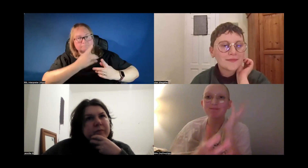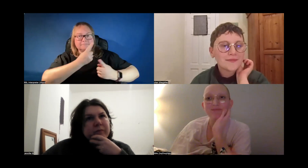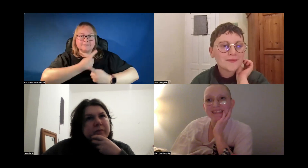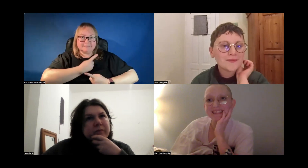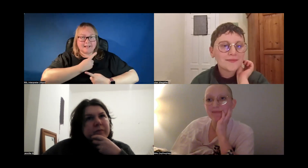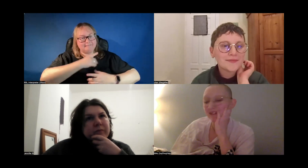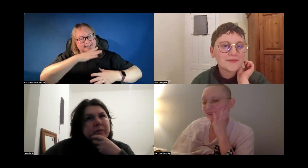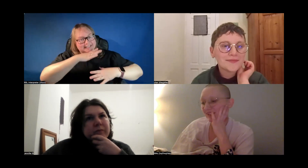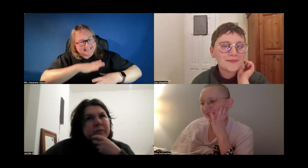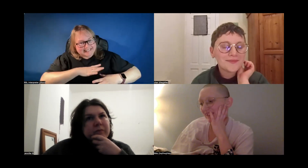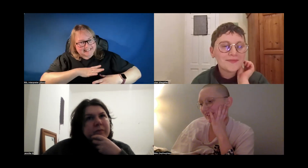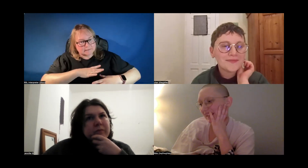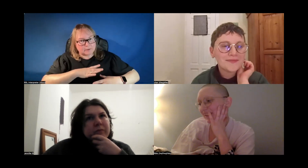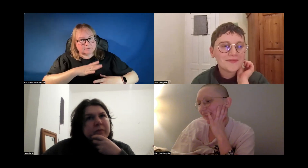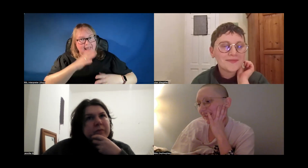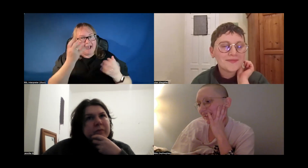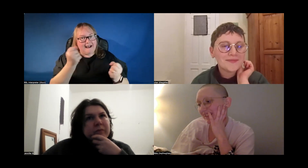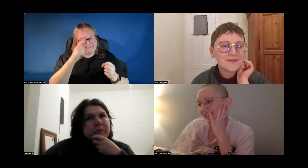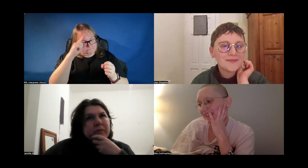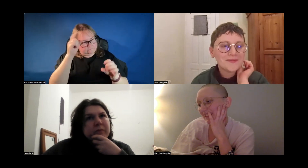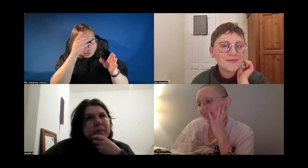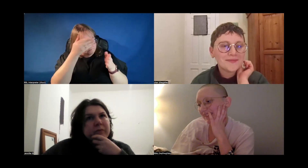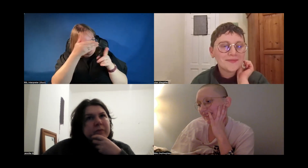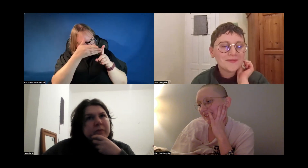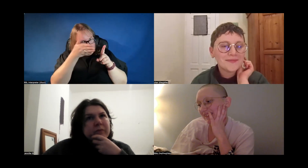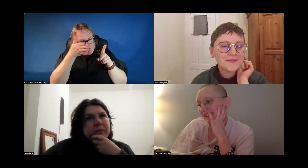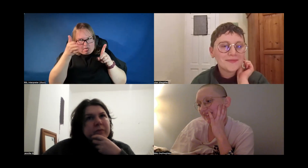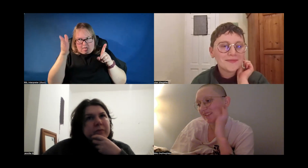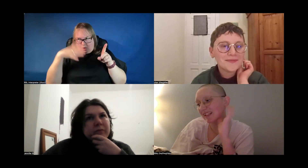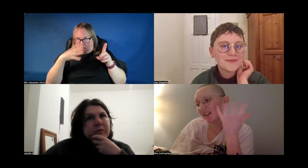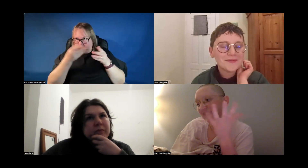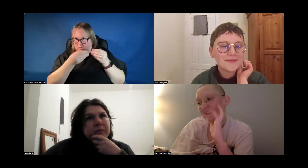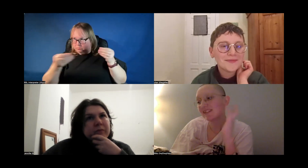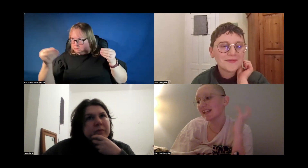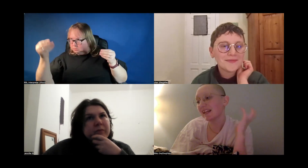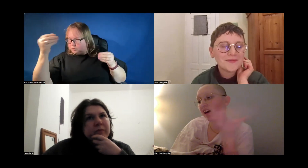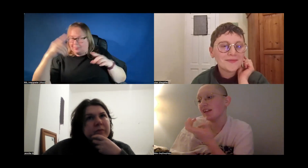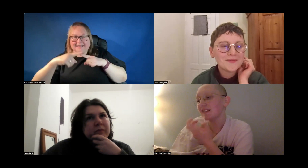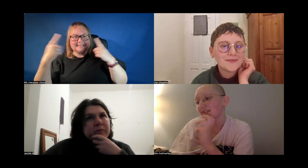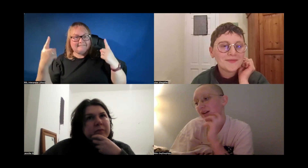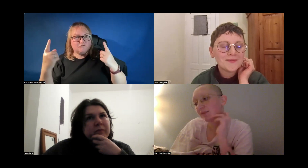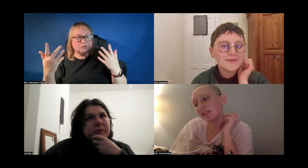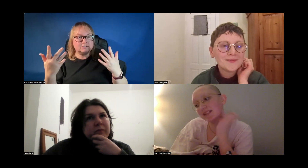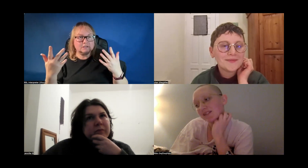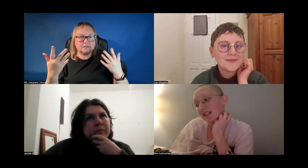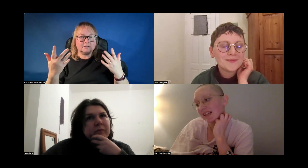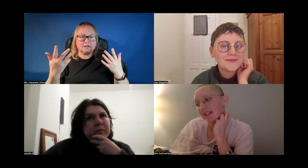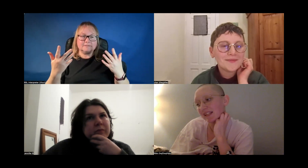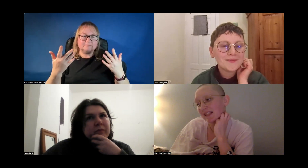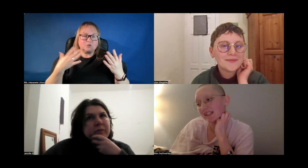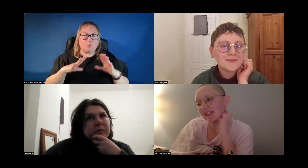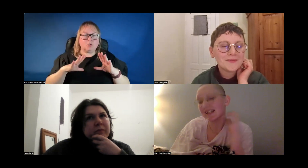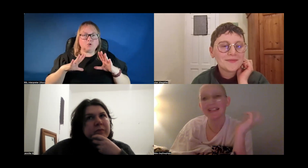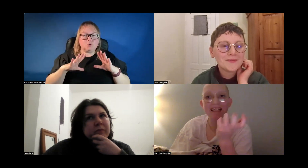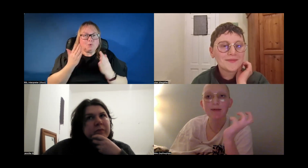yeah, something also there, I think, like this, yeah, this like uninterrupted or